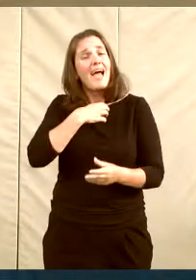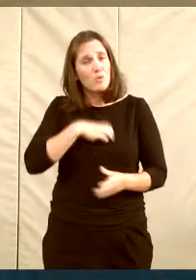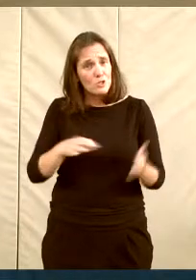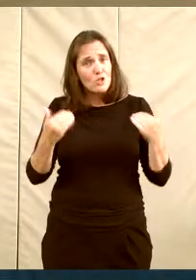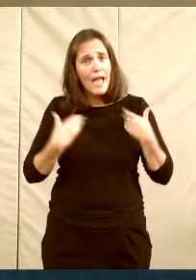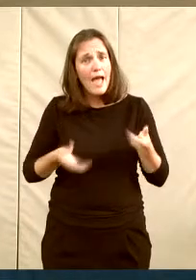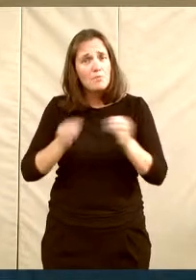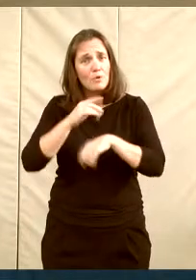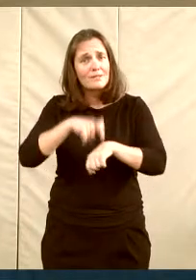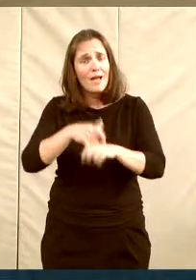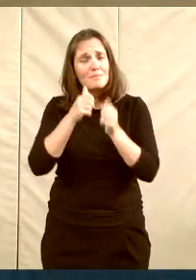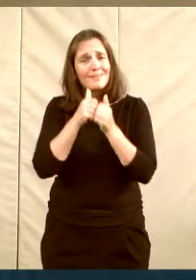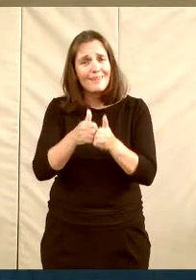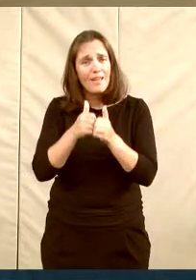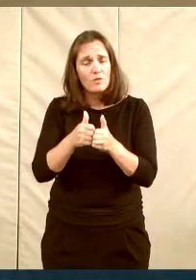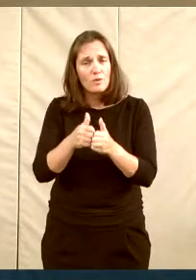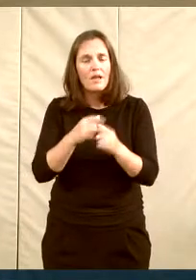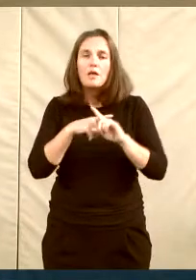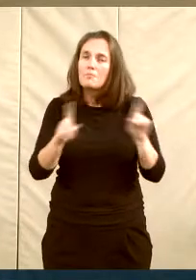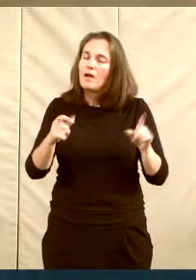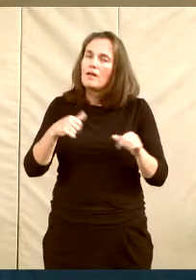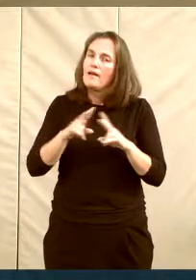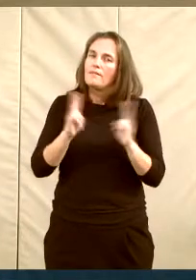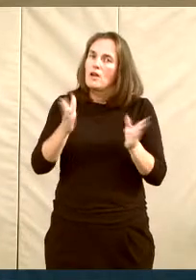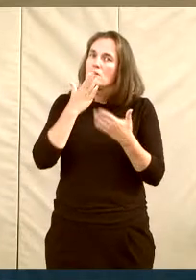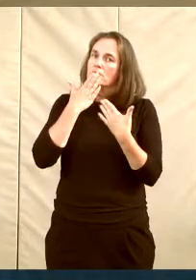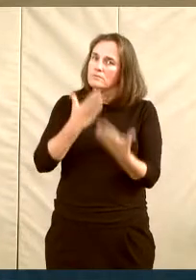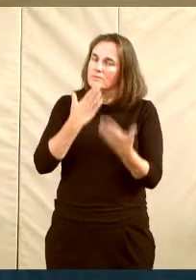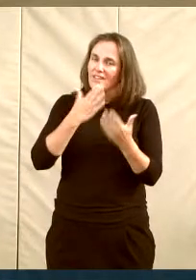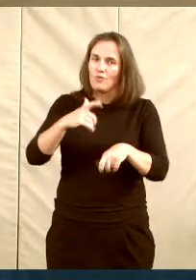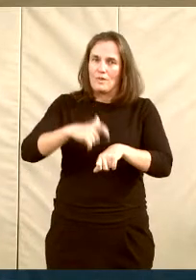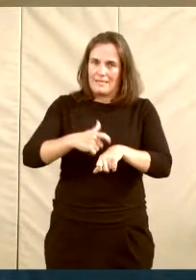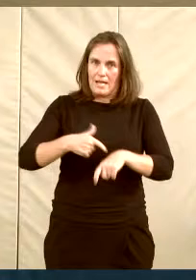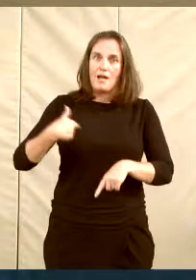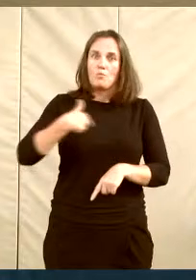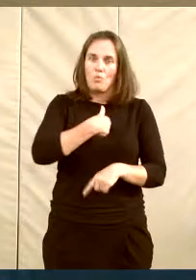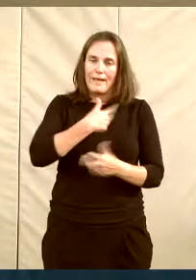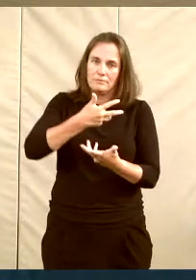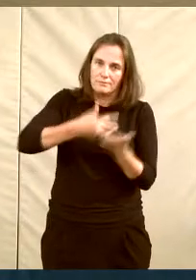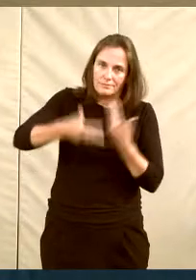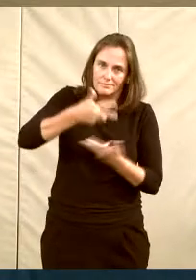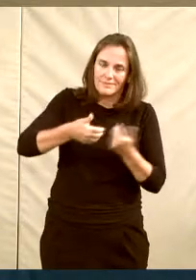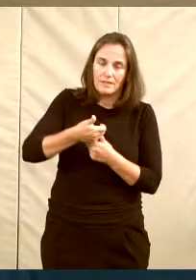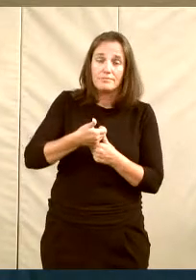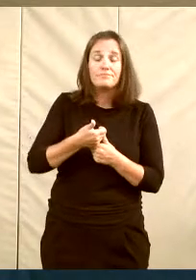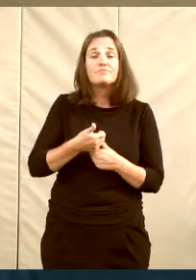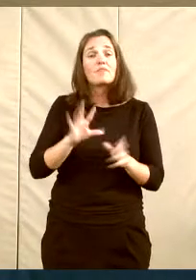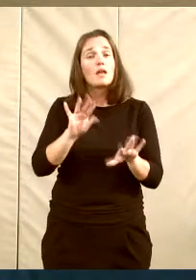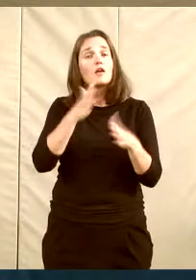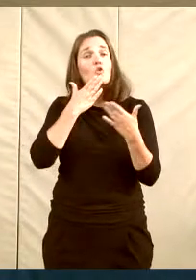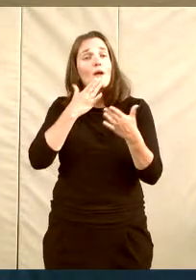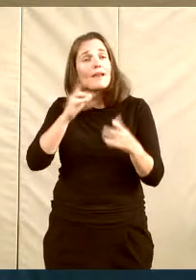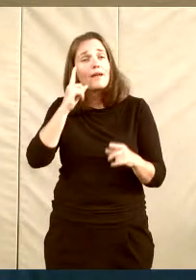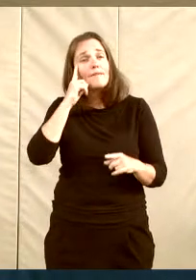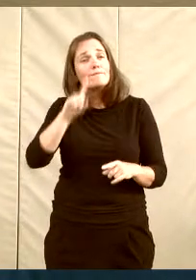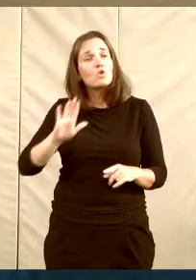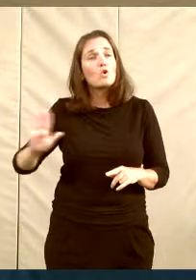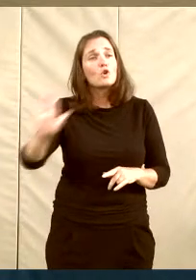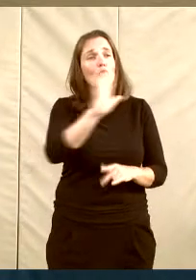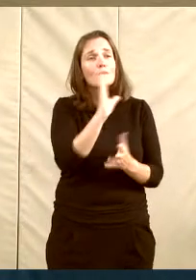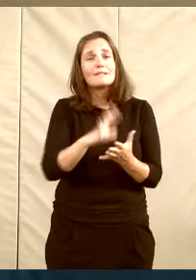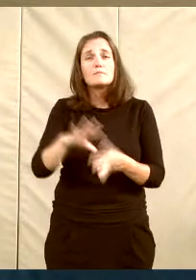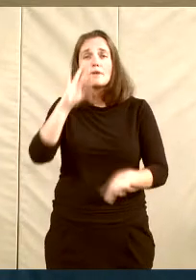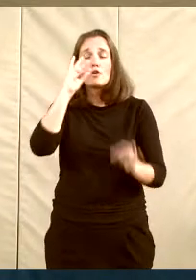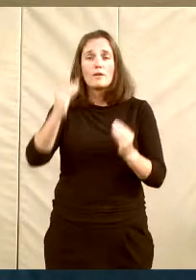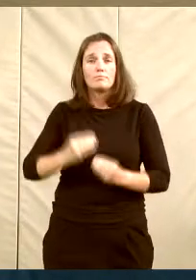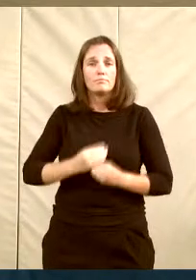few years, but I am incredibly grateful for the time that we did. My gratitude for the way your spirit inspired